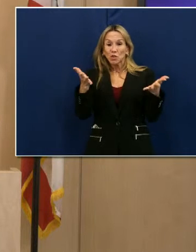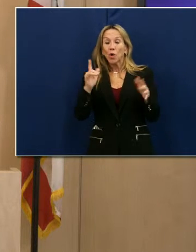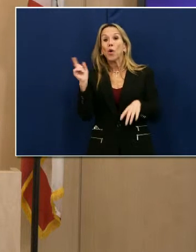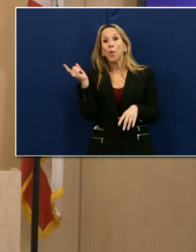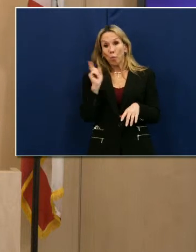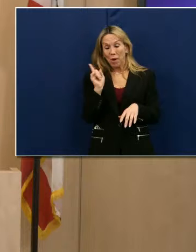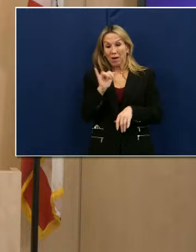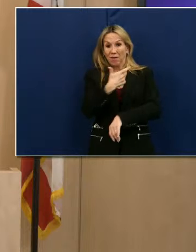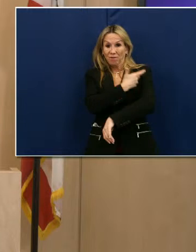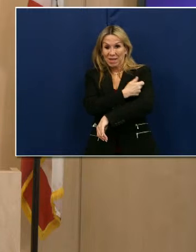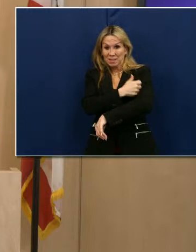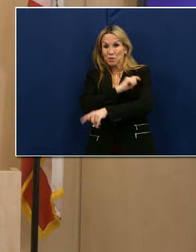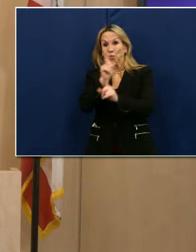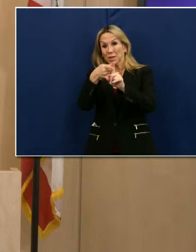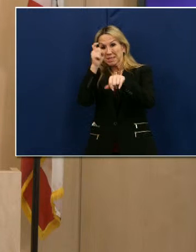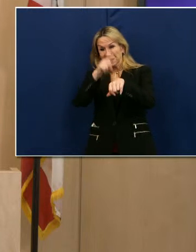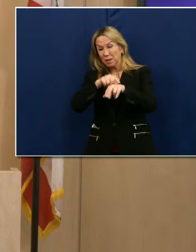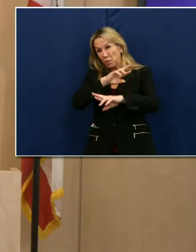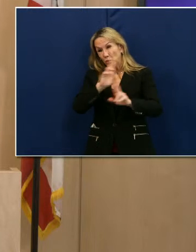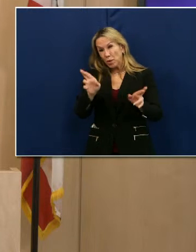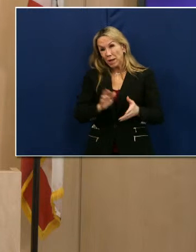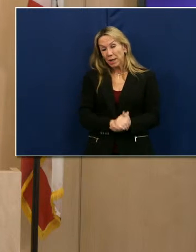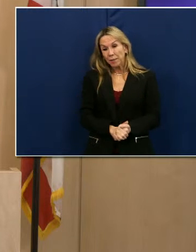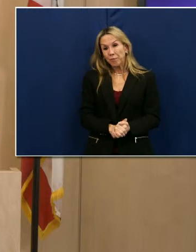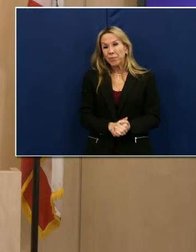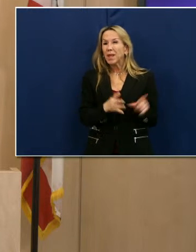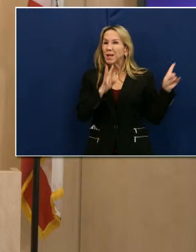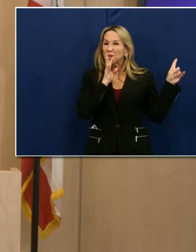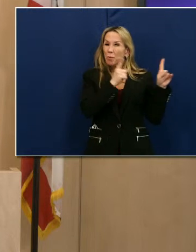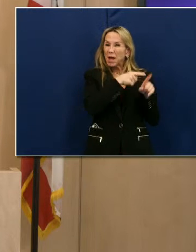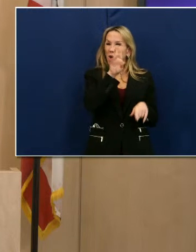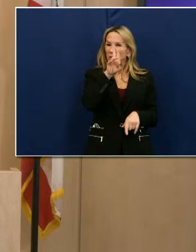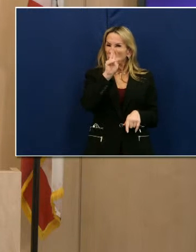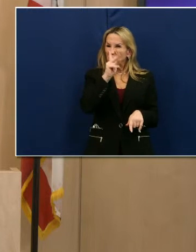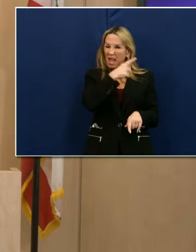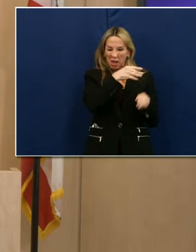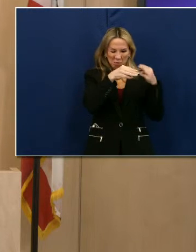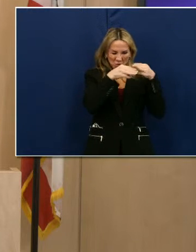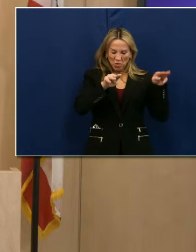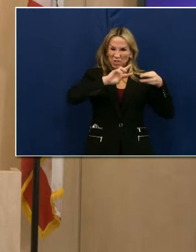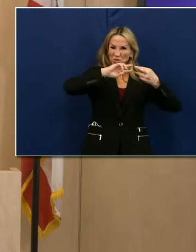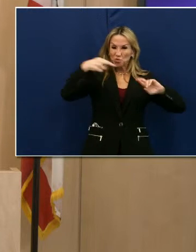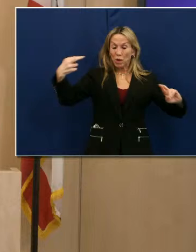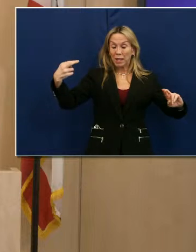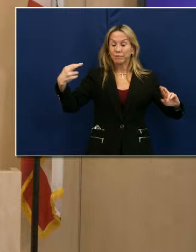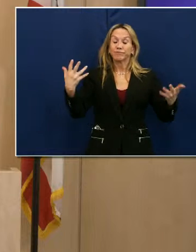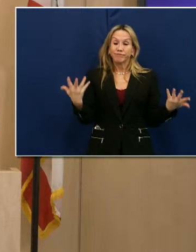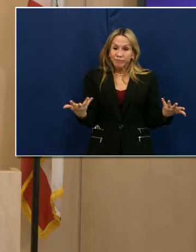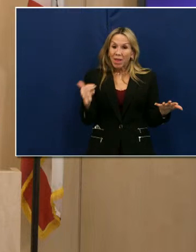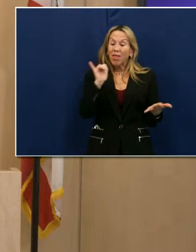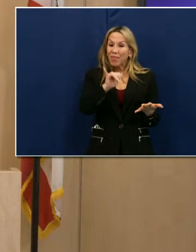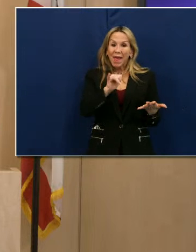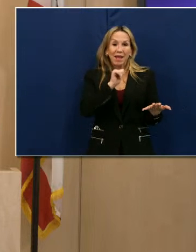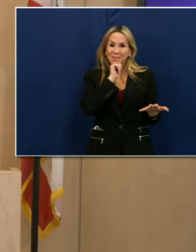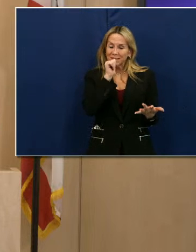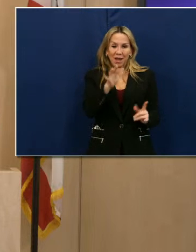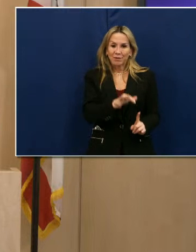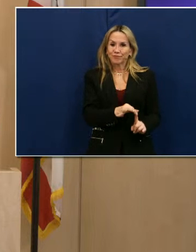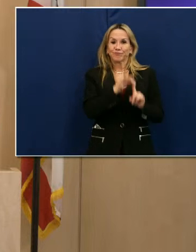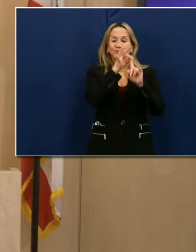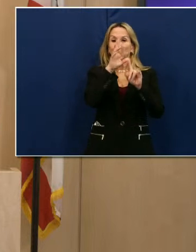for vaccination. Regarding the UK strain, it is very common for viruses